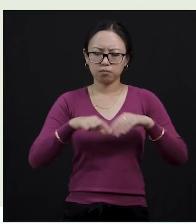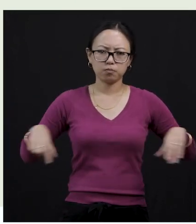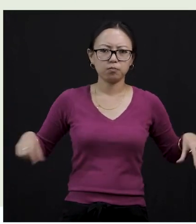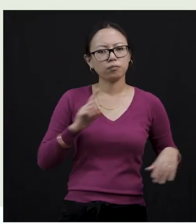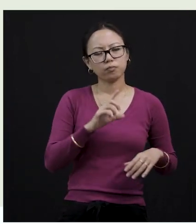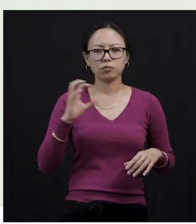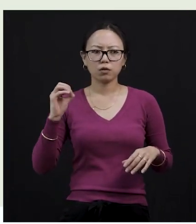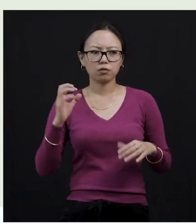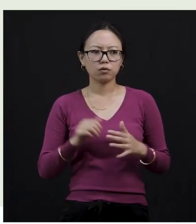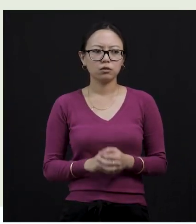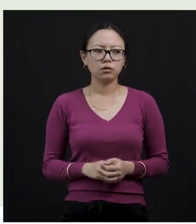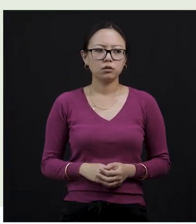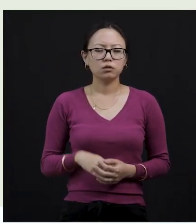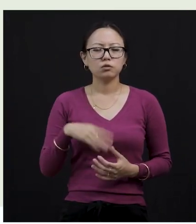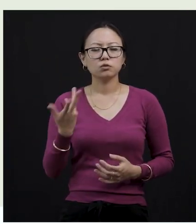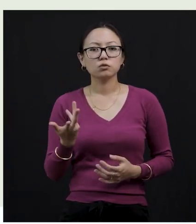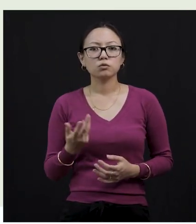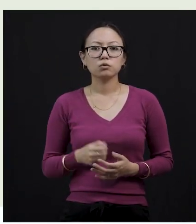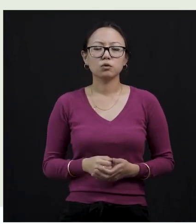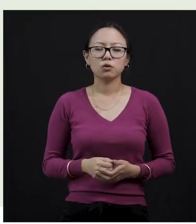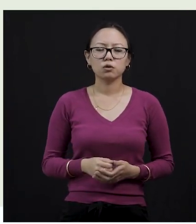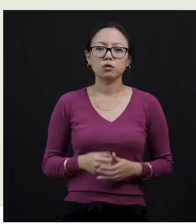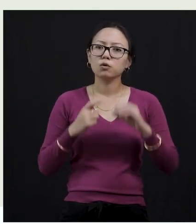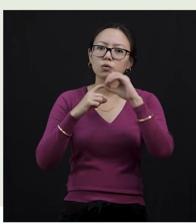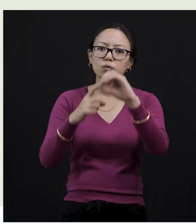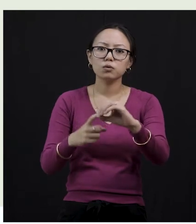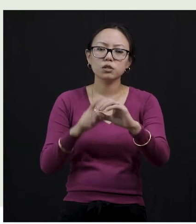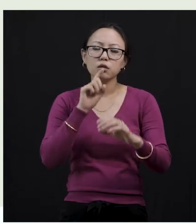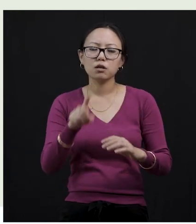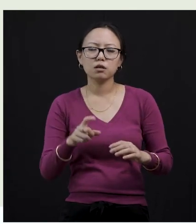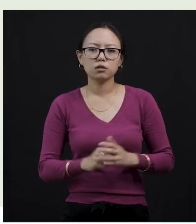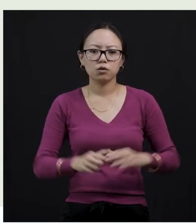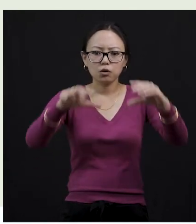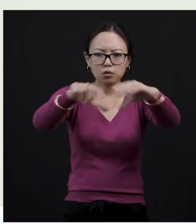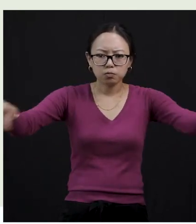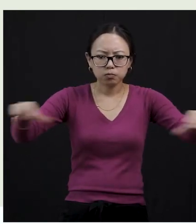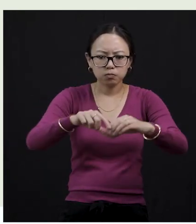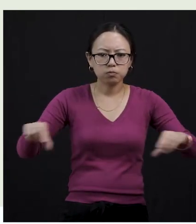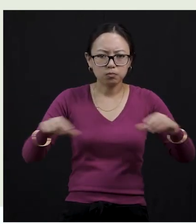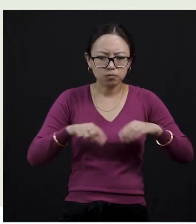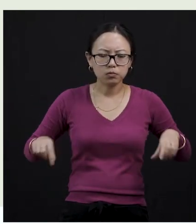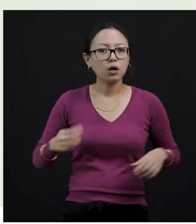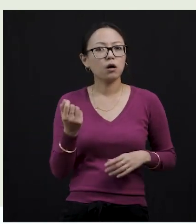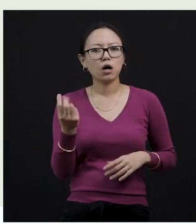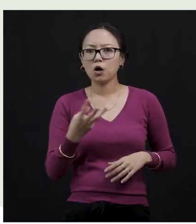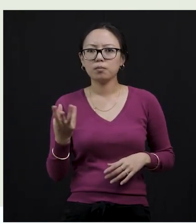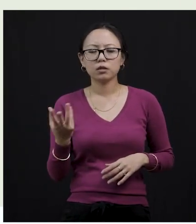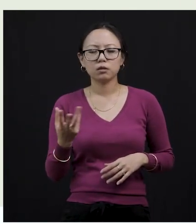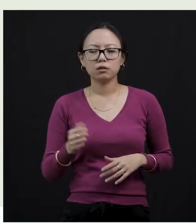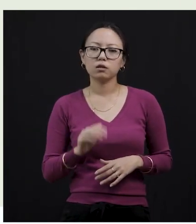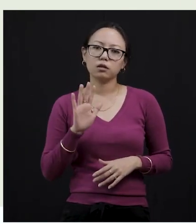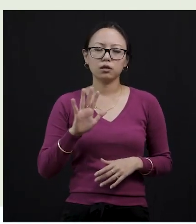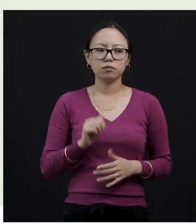how many rows are there. Okay, so you need to find it out the total number of